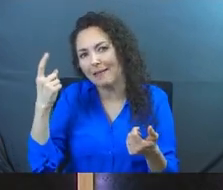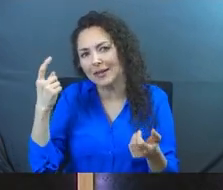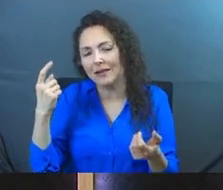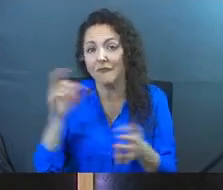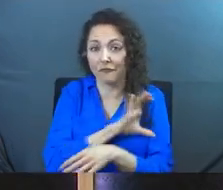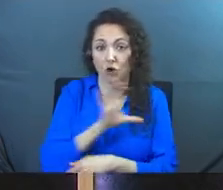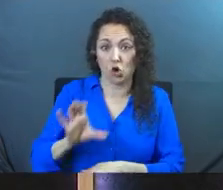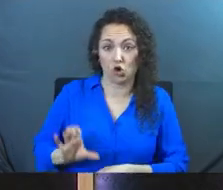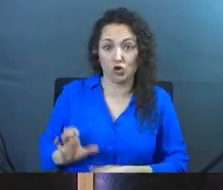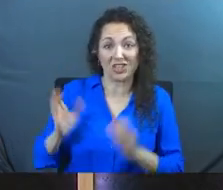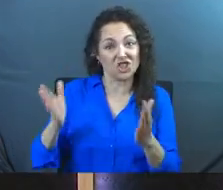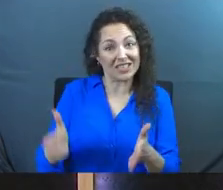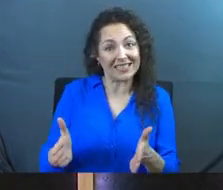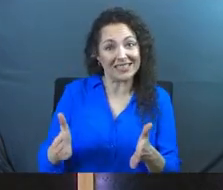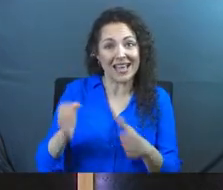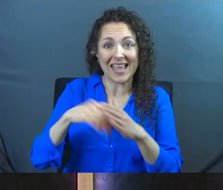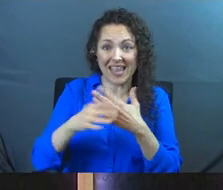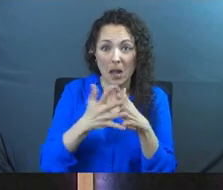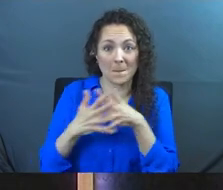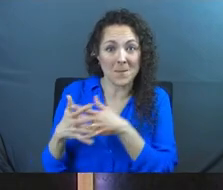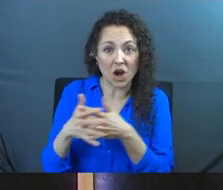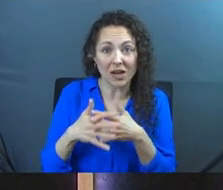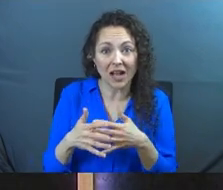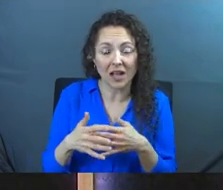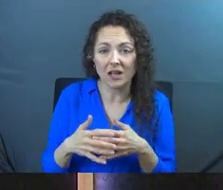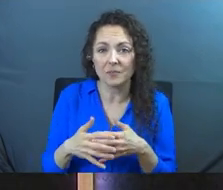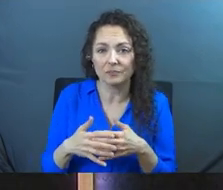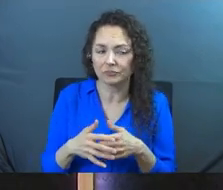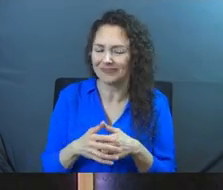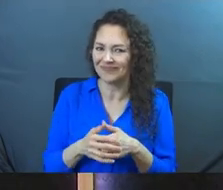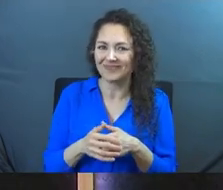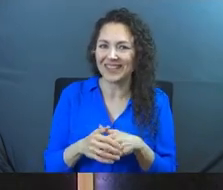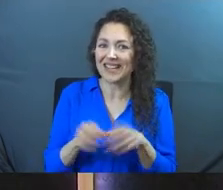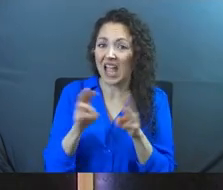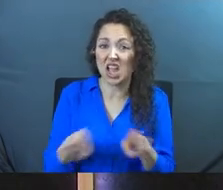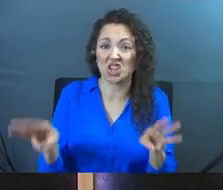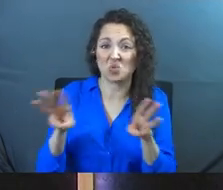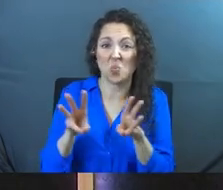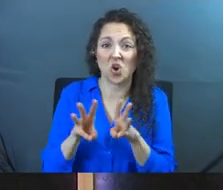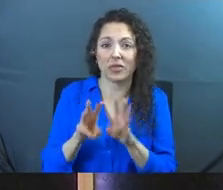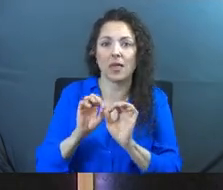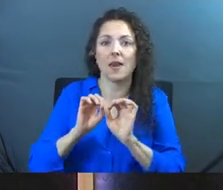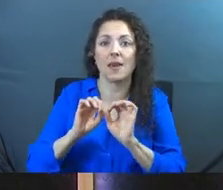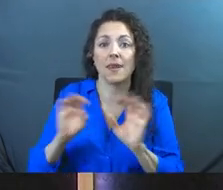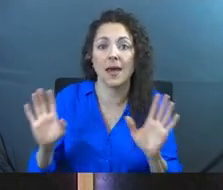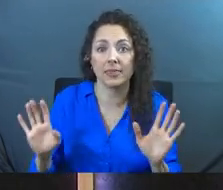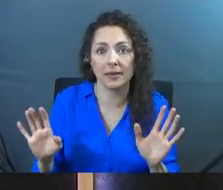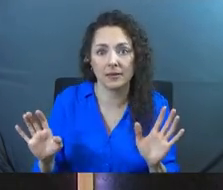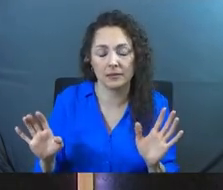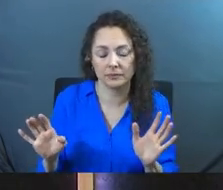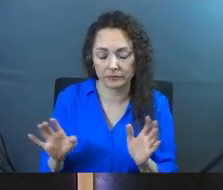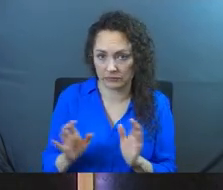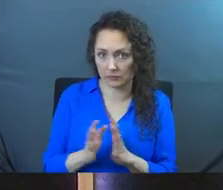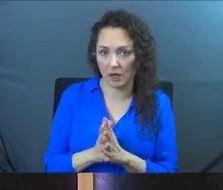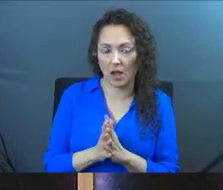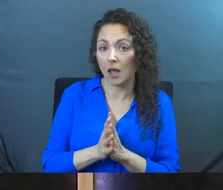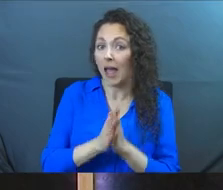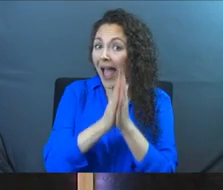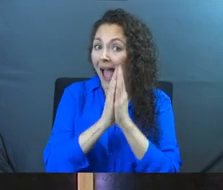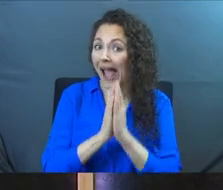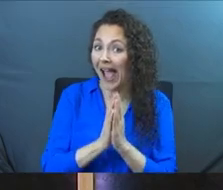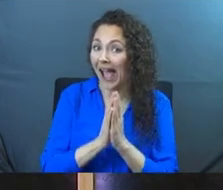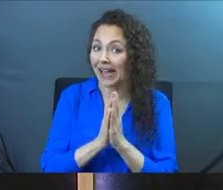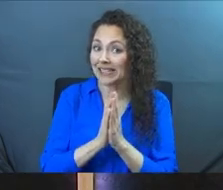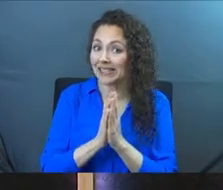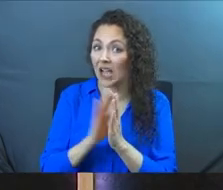in America is this is worth basically nothing. And that's uncomfortable to think about for a second, but I want us to think about it because we're going to ask ourselves